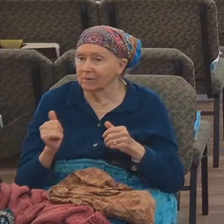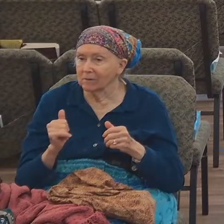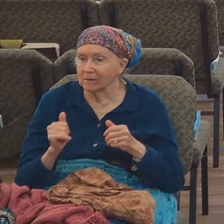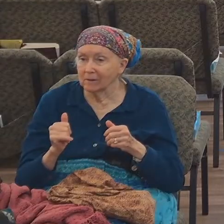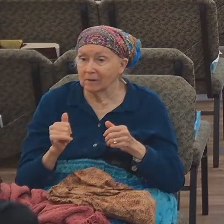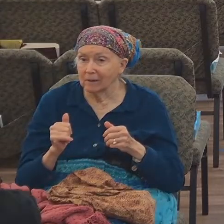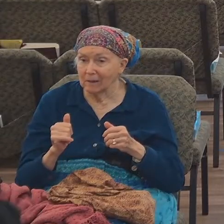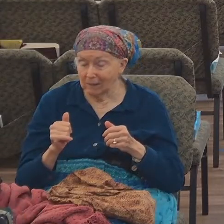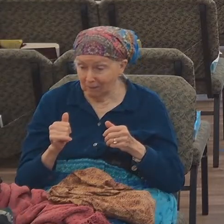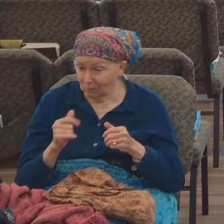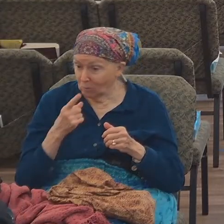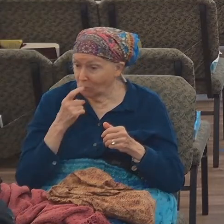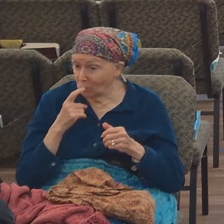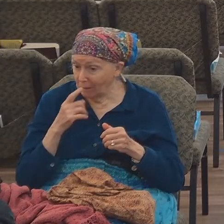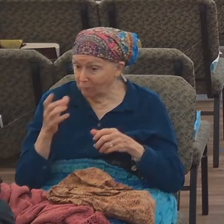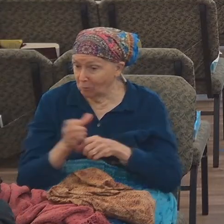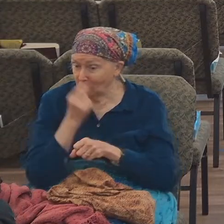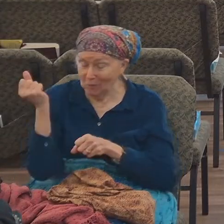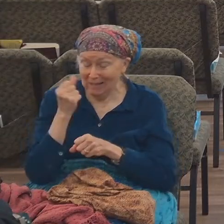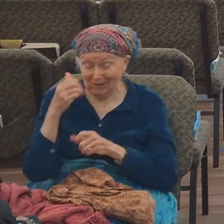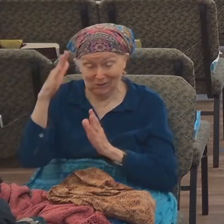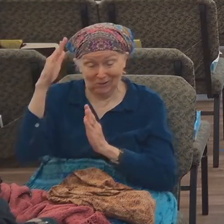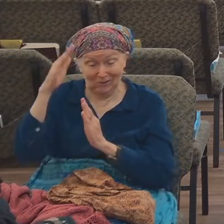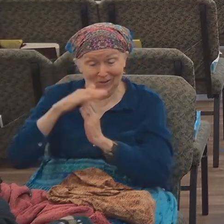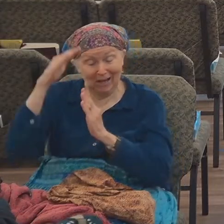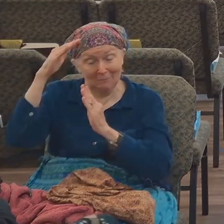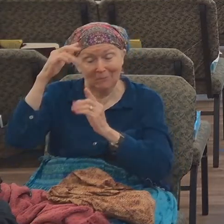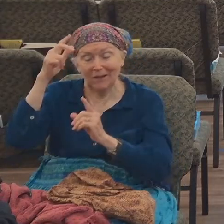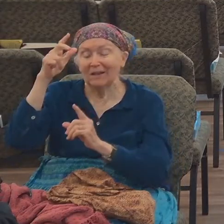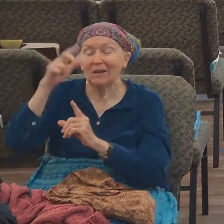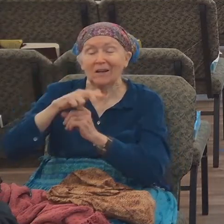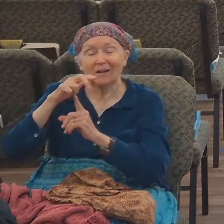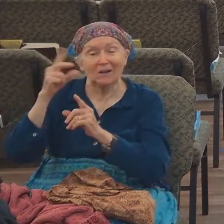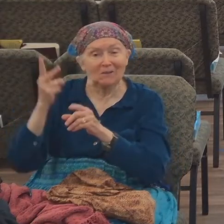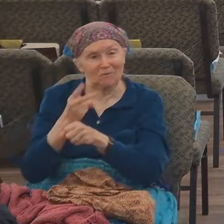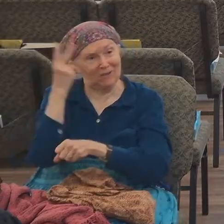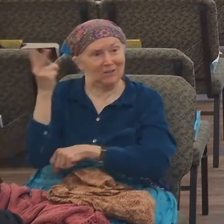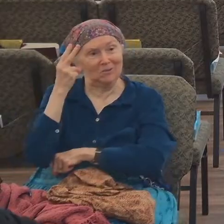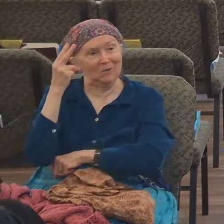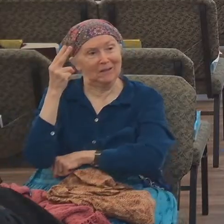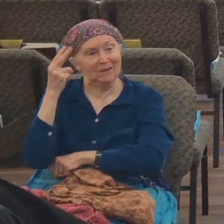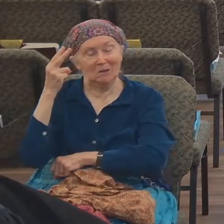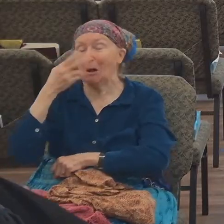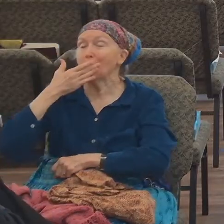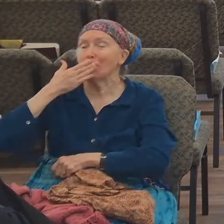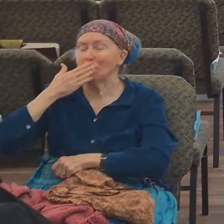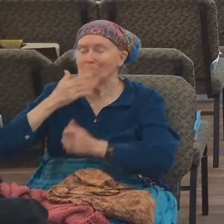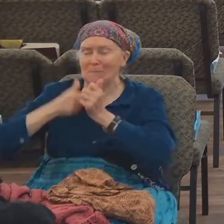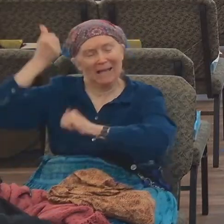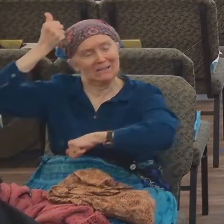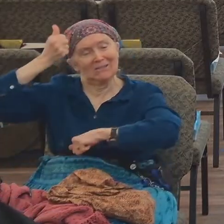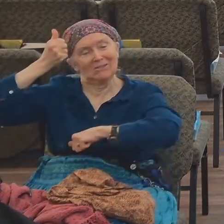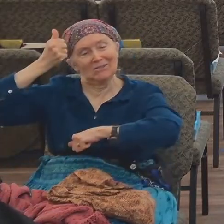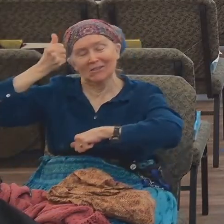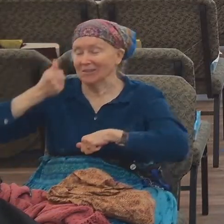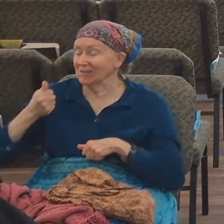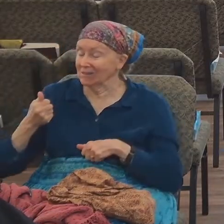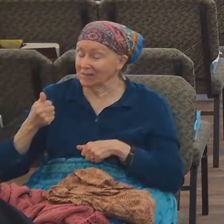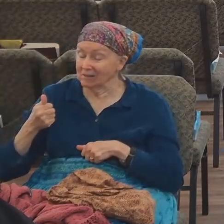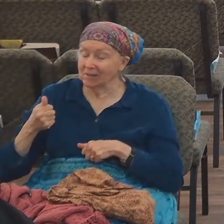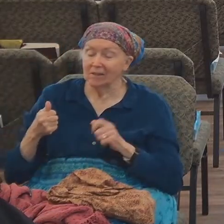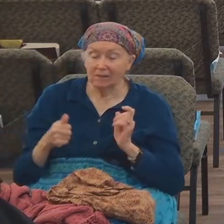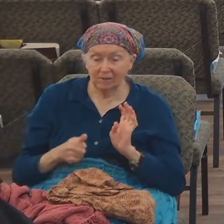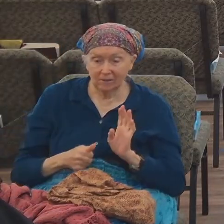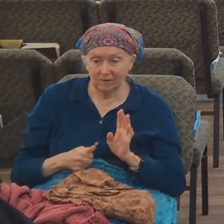They win. It's a victory. They're on top, okay? So athletic